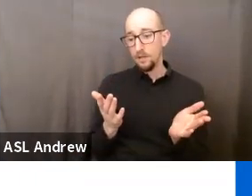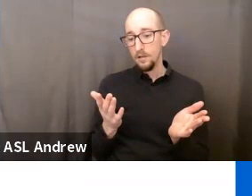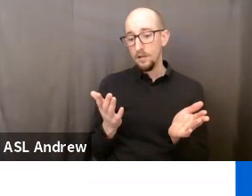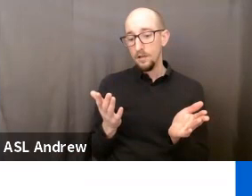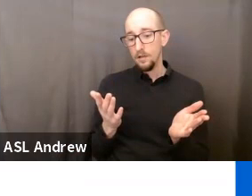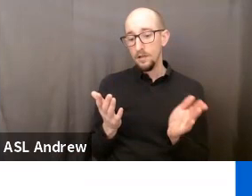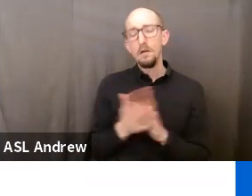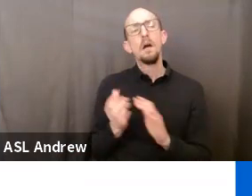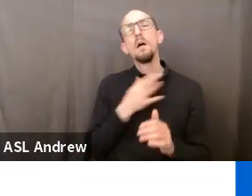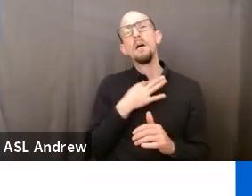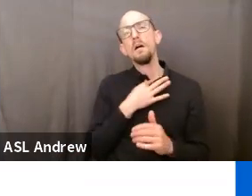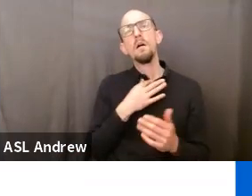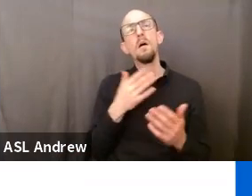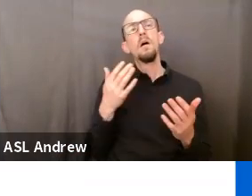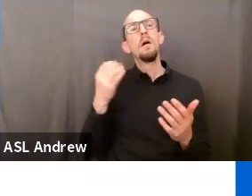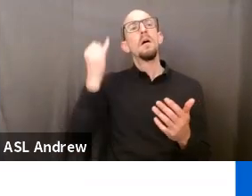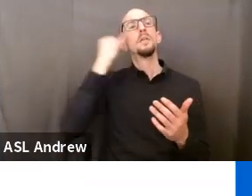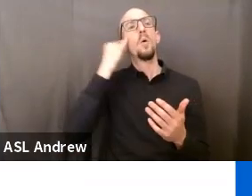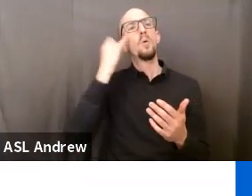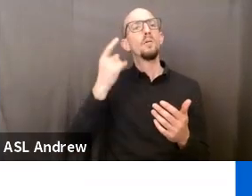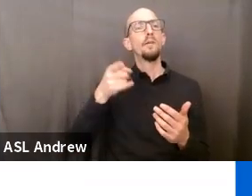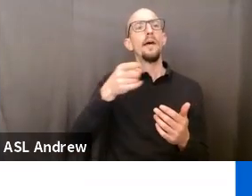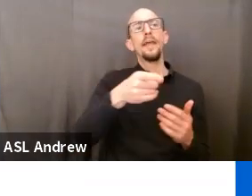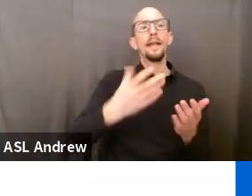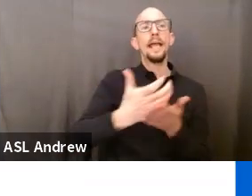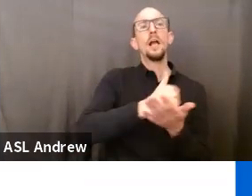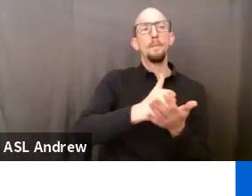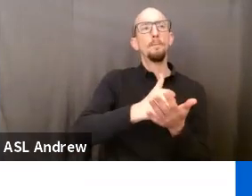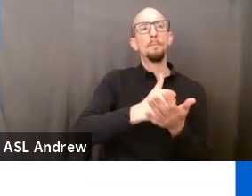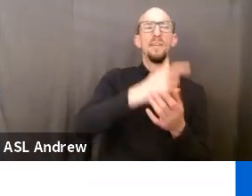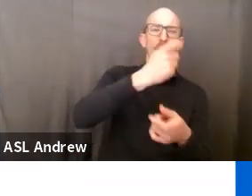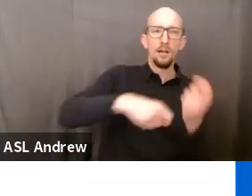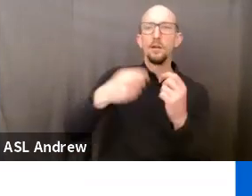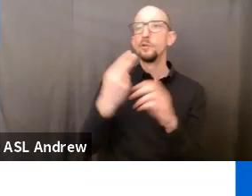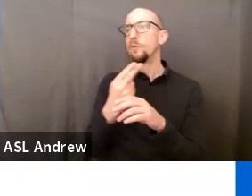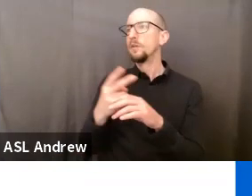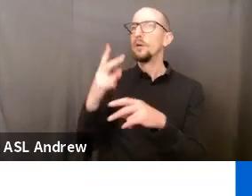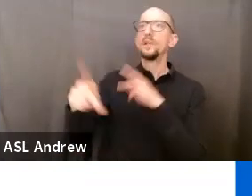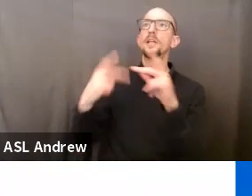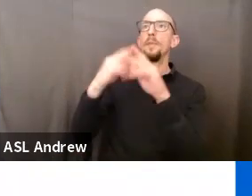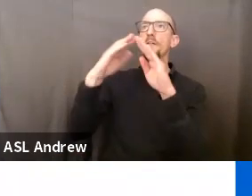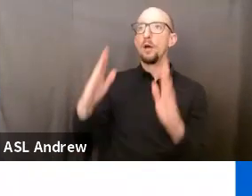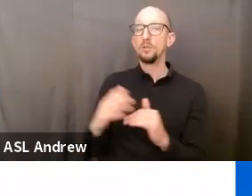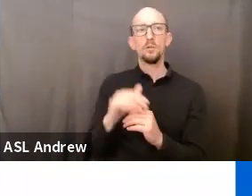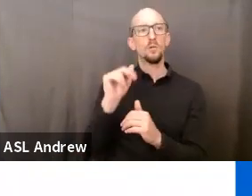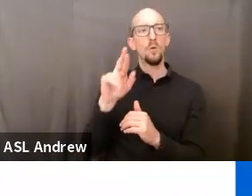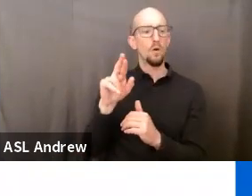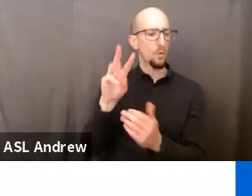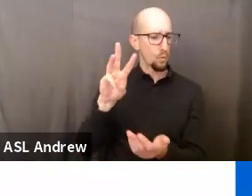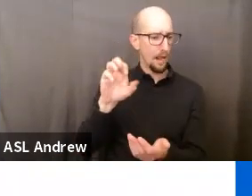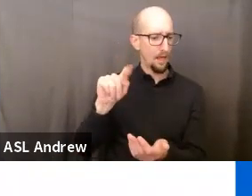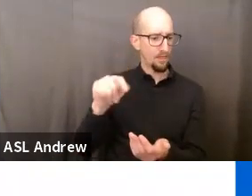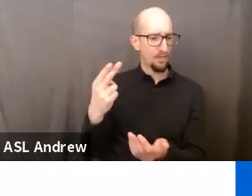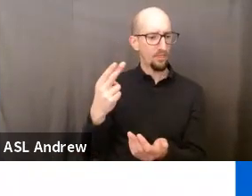I'm just curious to know what would happen if you just used housing as an example, or wealth as opposed to income as an example.